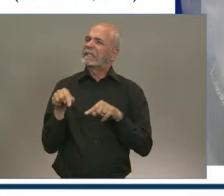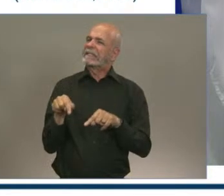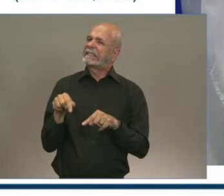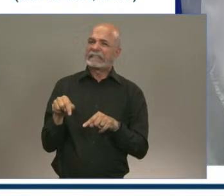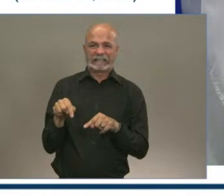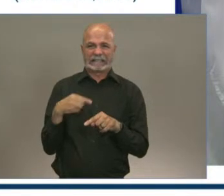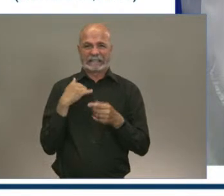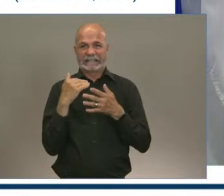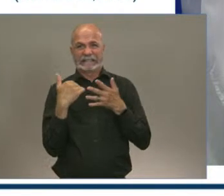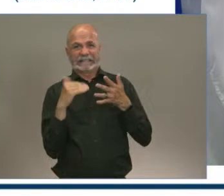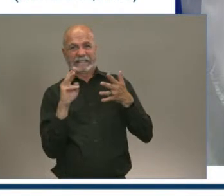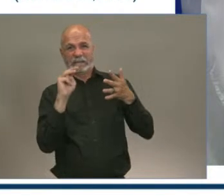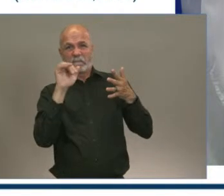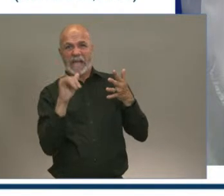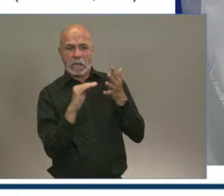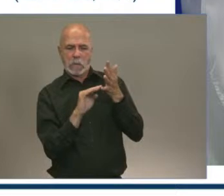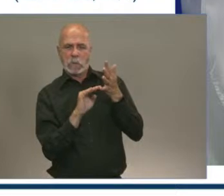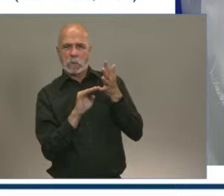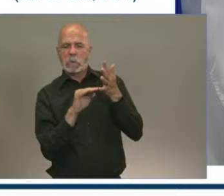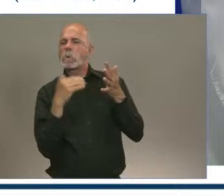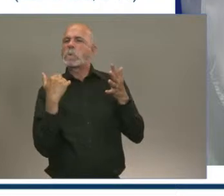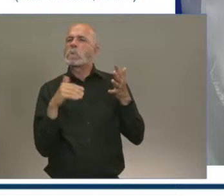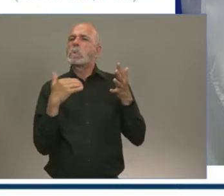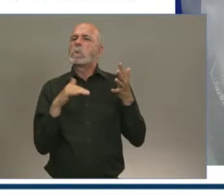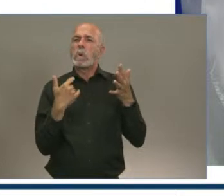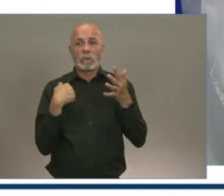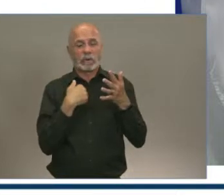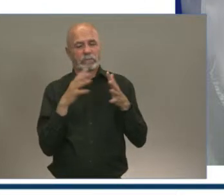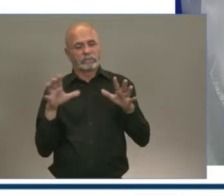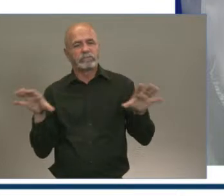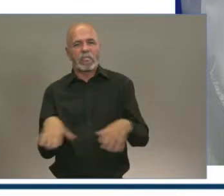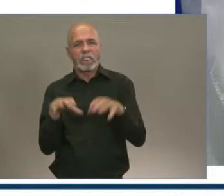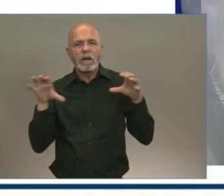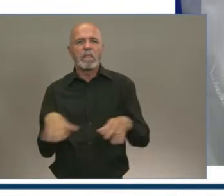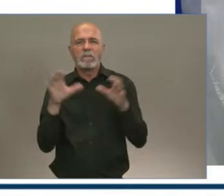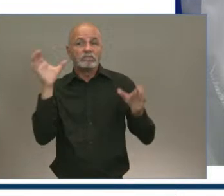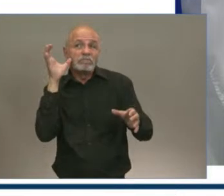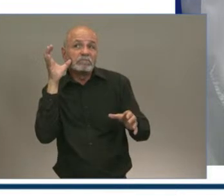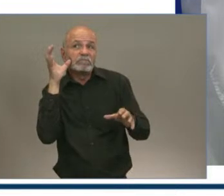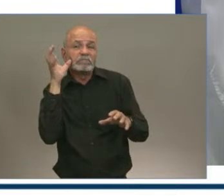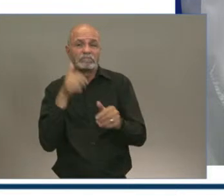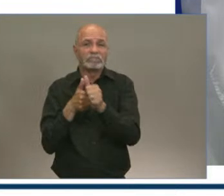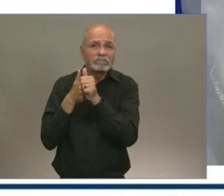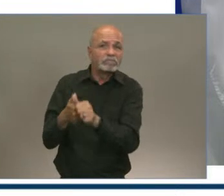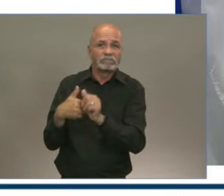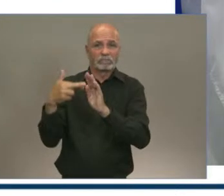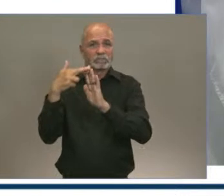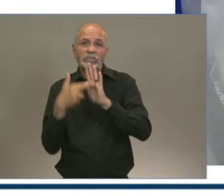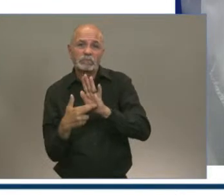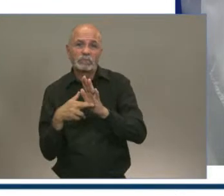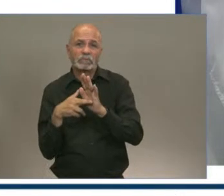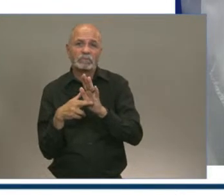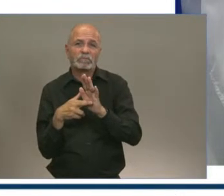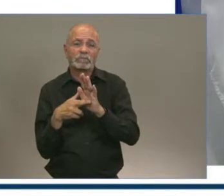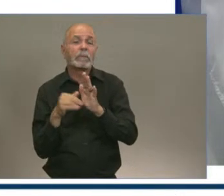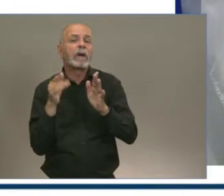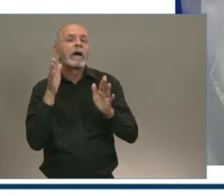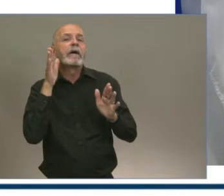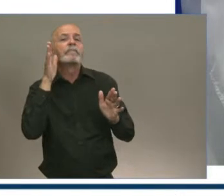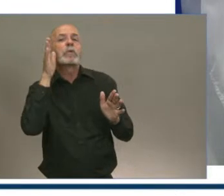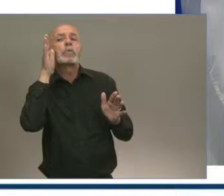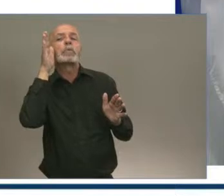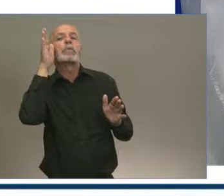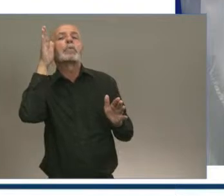credit to Nova Scotians to getting us to where we are. So in the future, you'll probably see, hopefully, you'll see a little bit less of